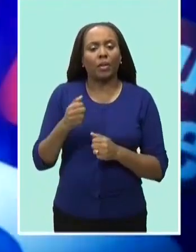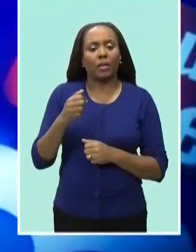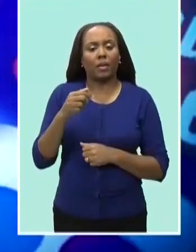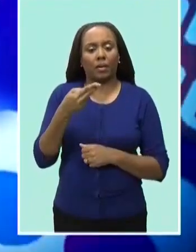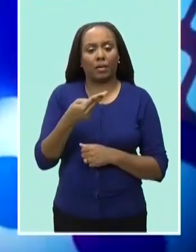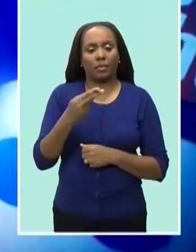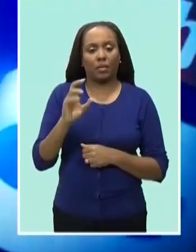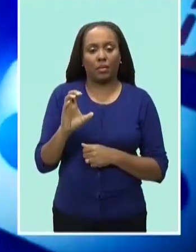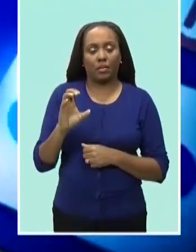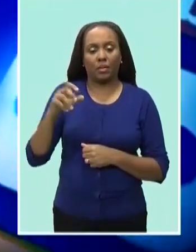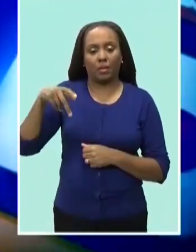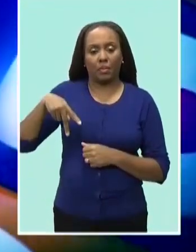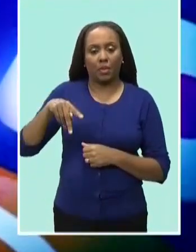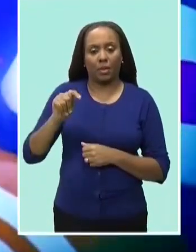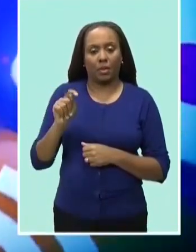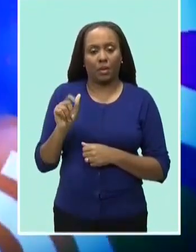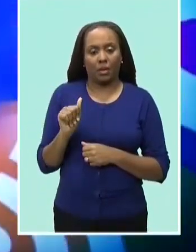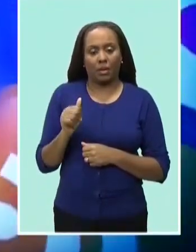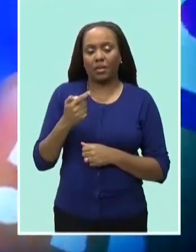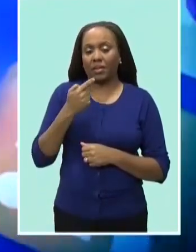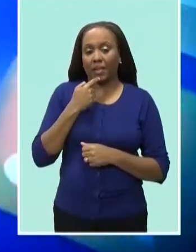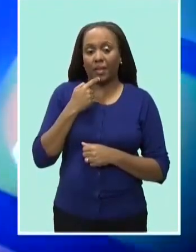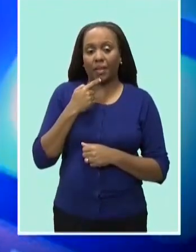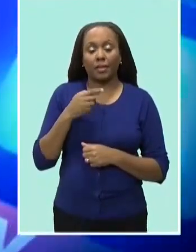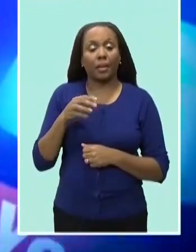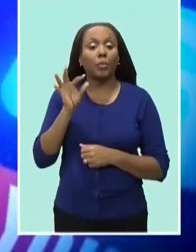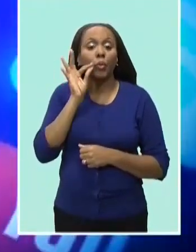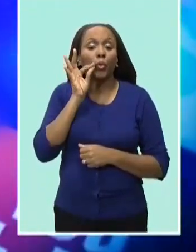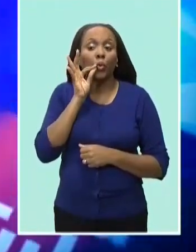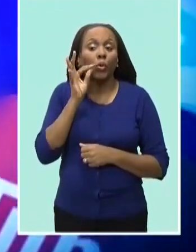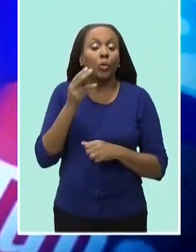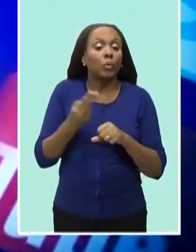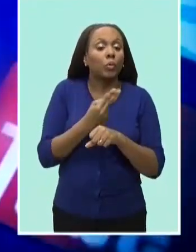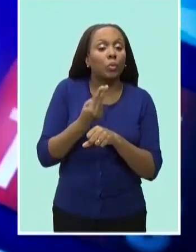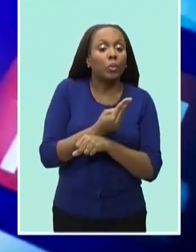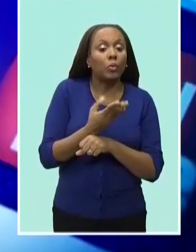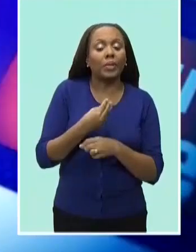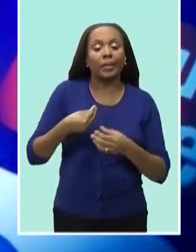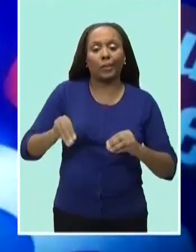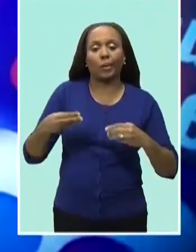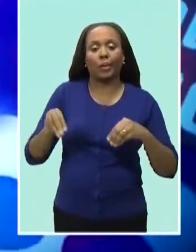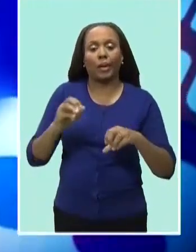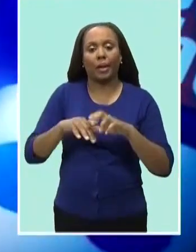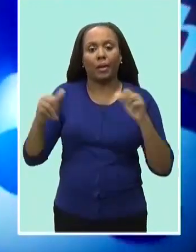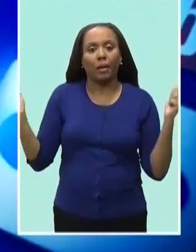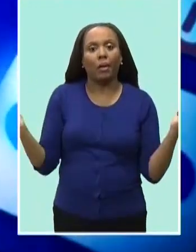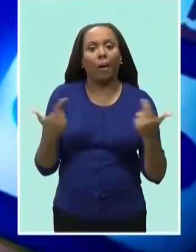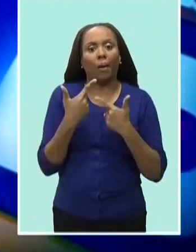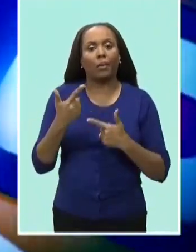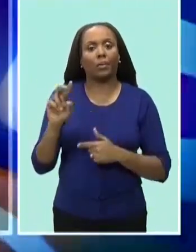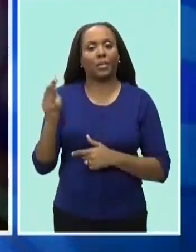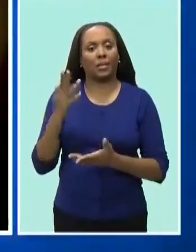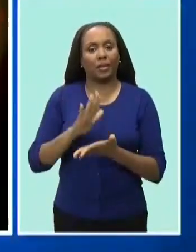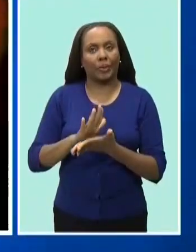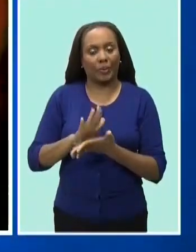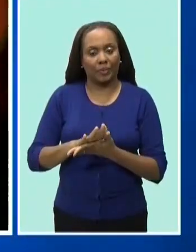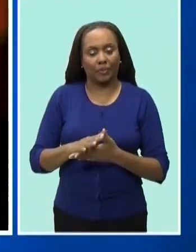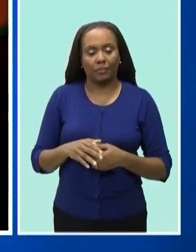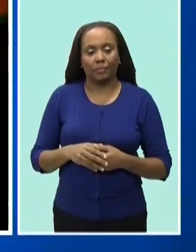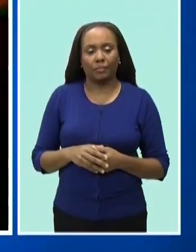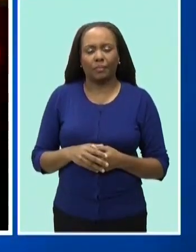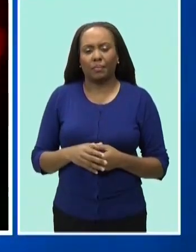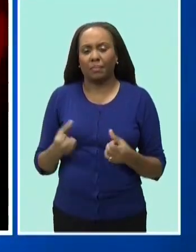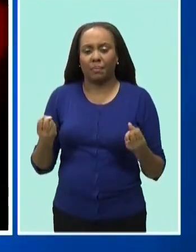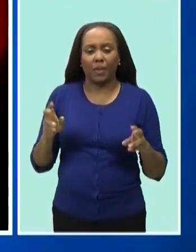PTA, Ms. Willoughby had revealed that marijuana is being used and trafficked in all secondary schools. Well, several people like